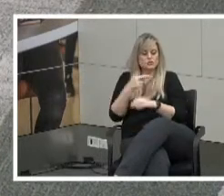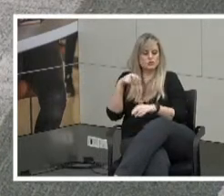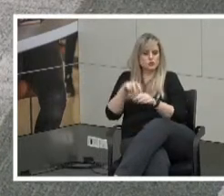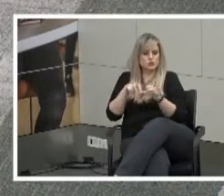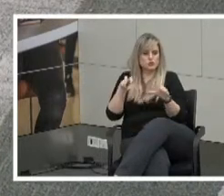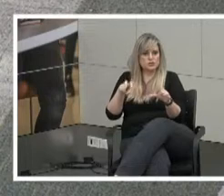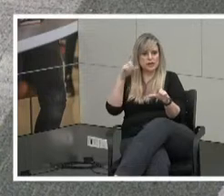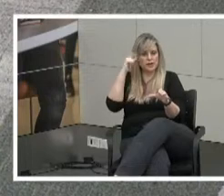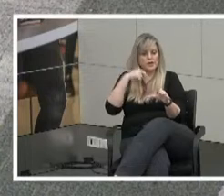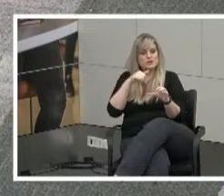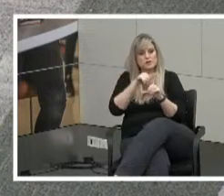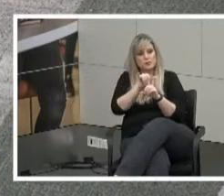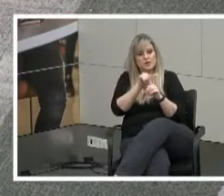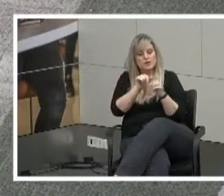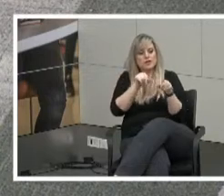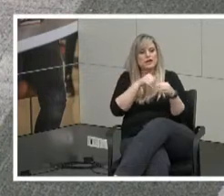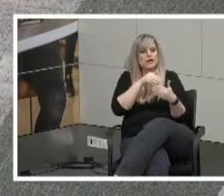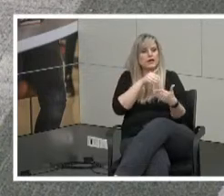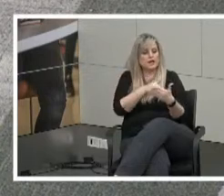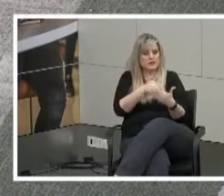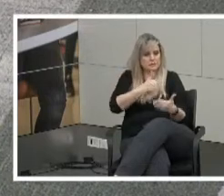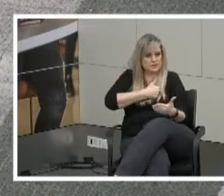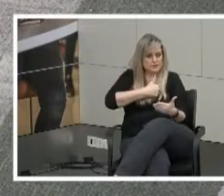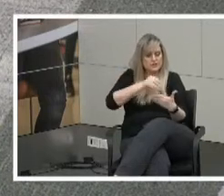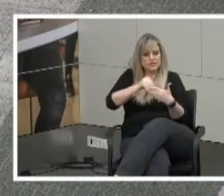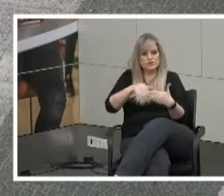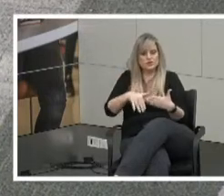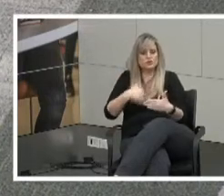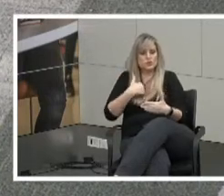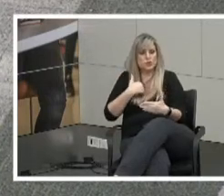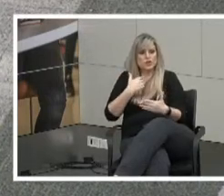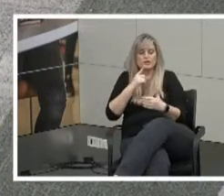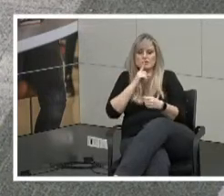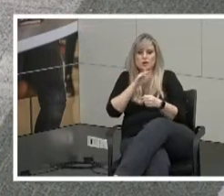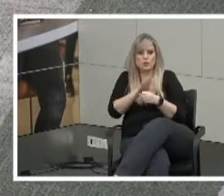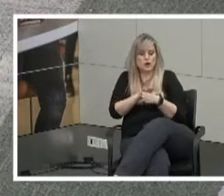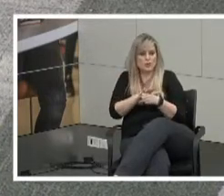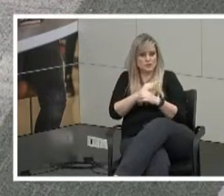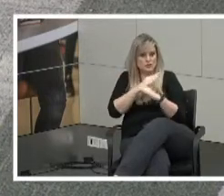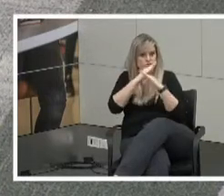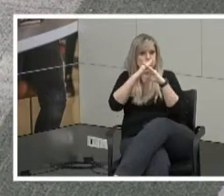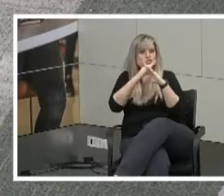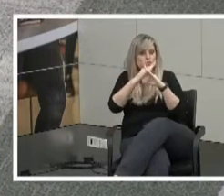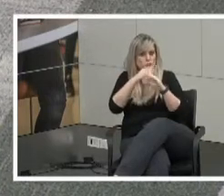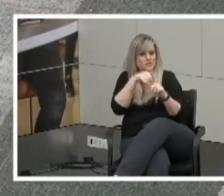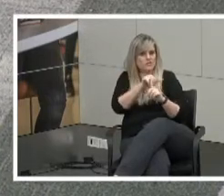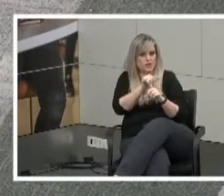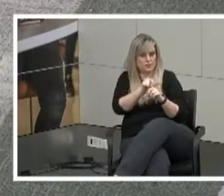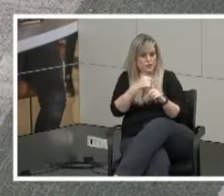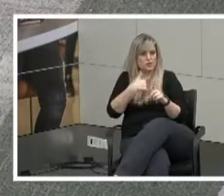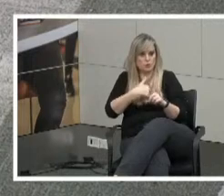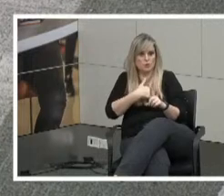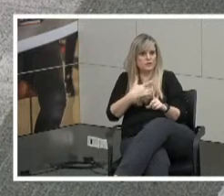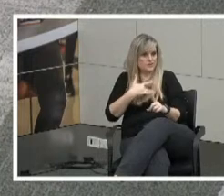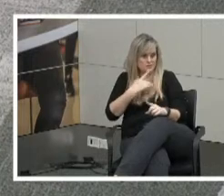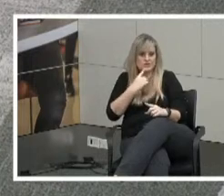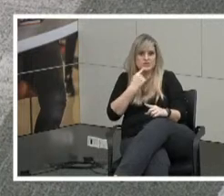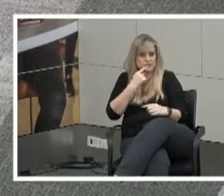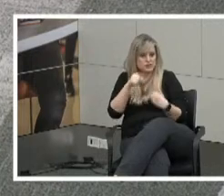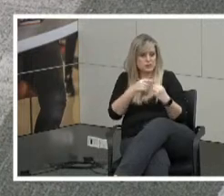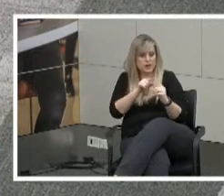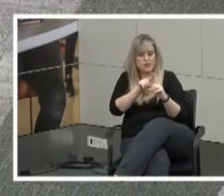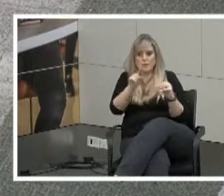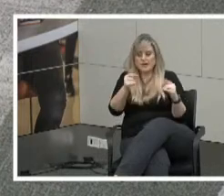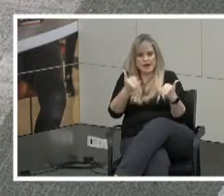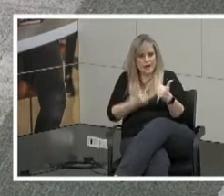endured as caring teachers we take the Sandy Hook promise seriously to prevent bullying but now not only are the administrators bullying